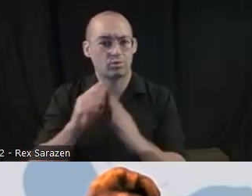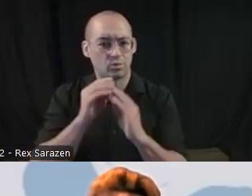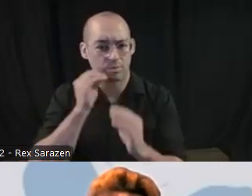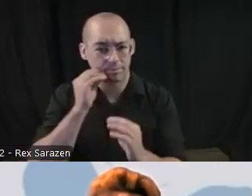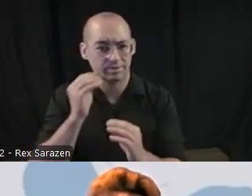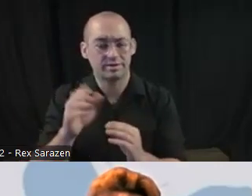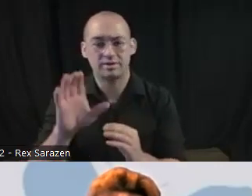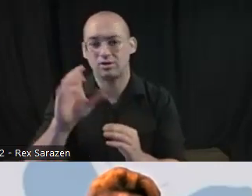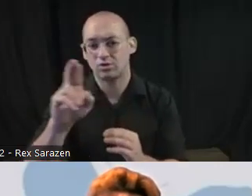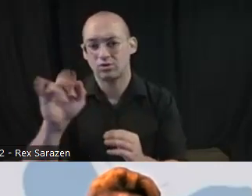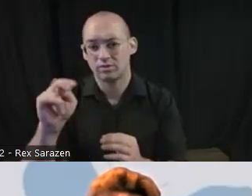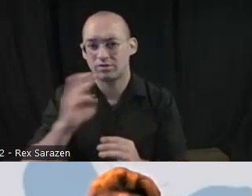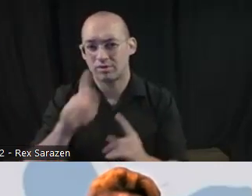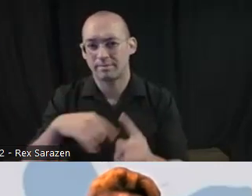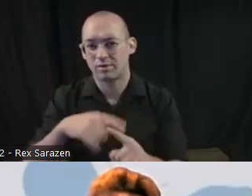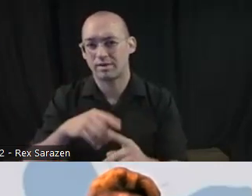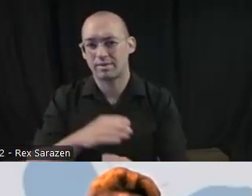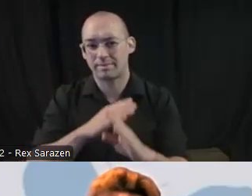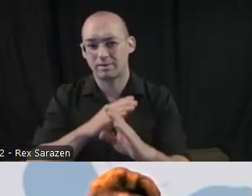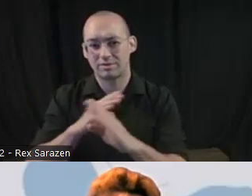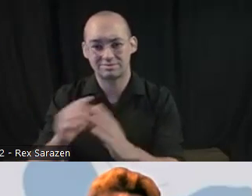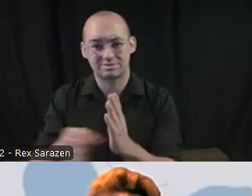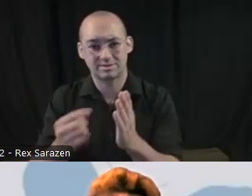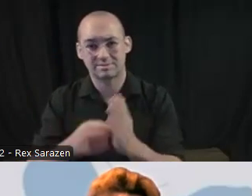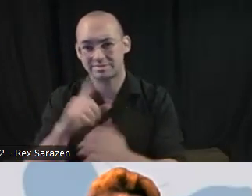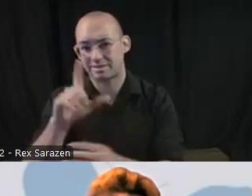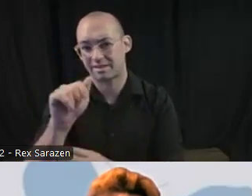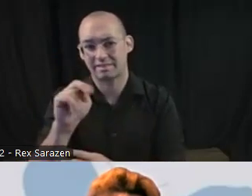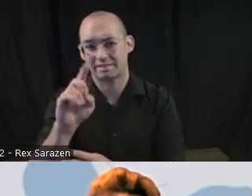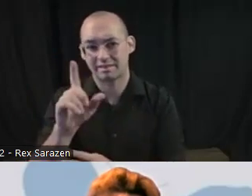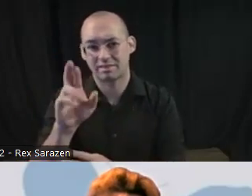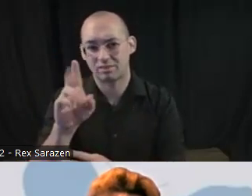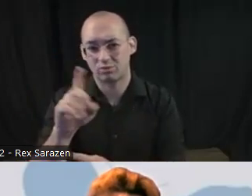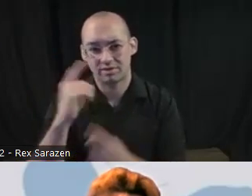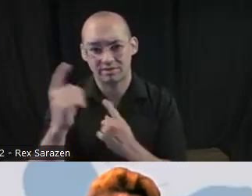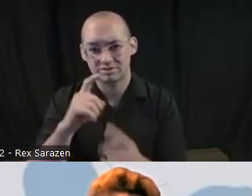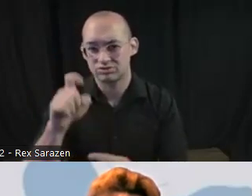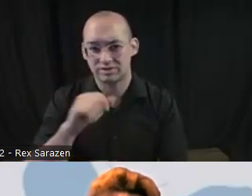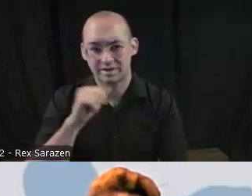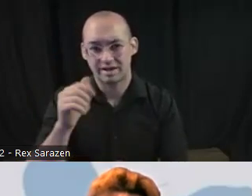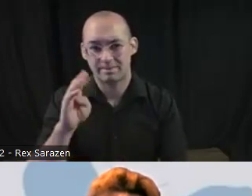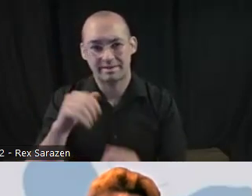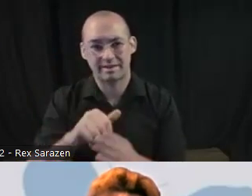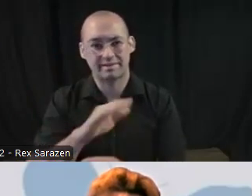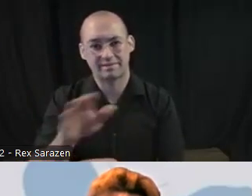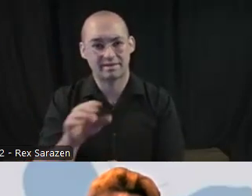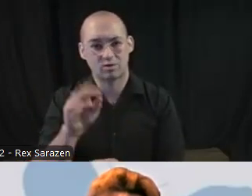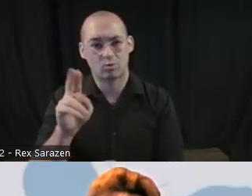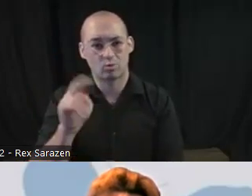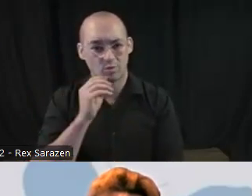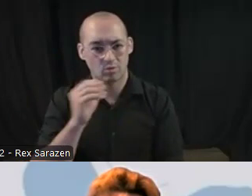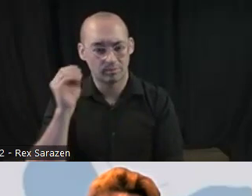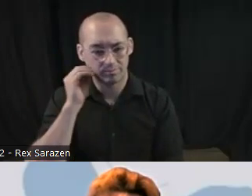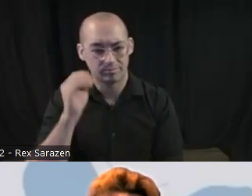talks about barriers, sometimes landlords don't think that they should be in their own homes. And so as a provider, us going around trying to find